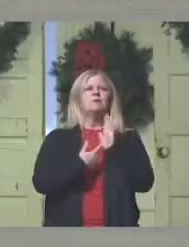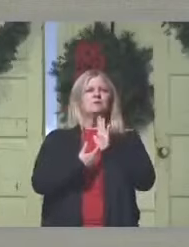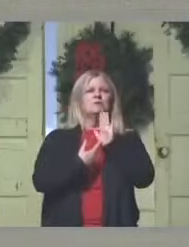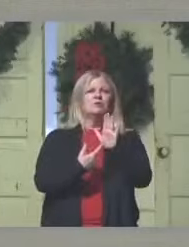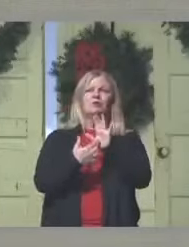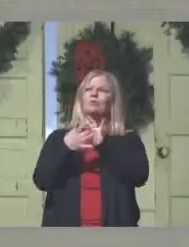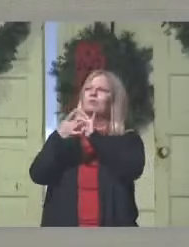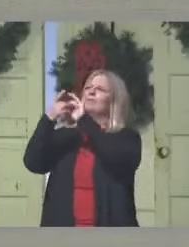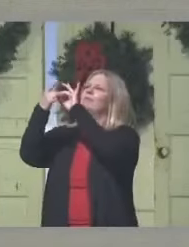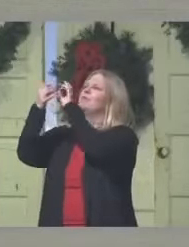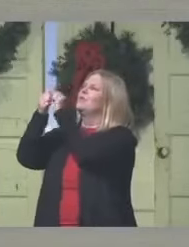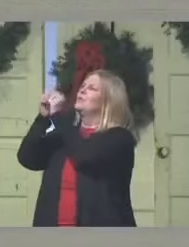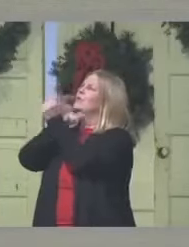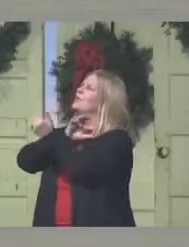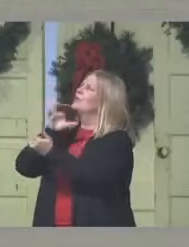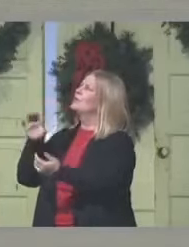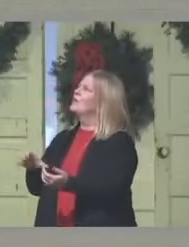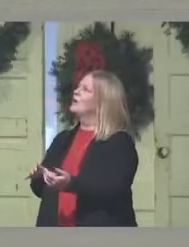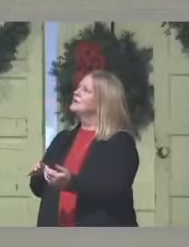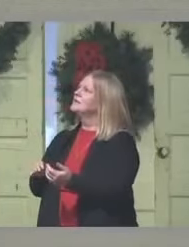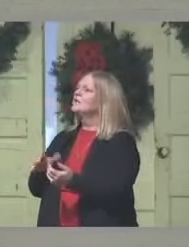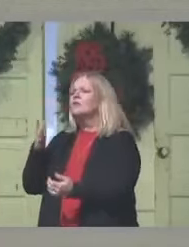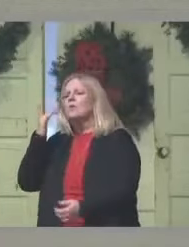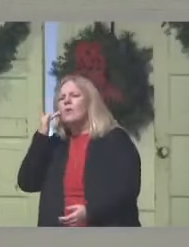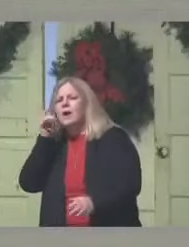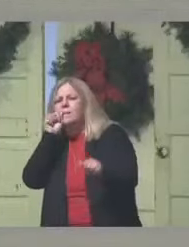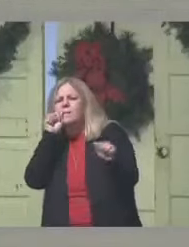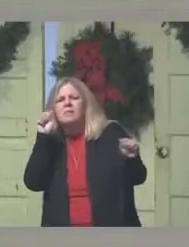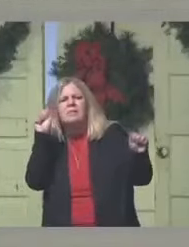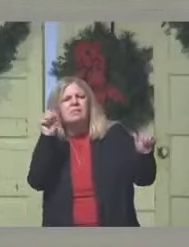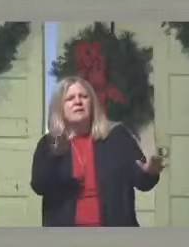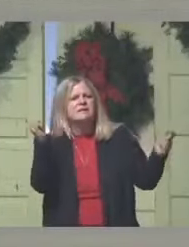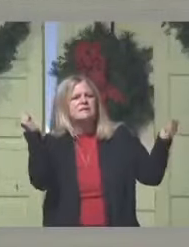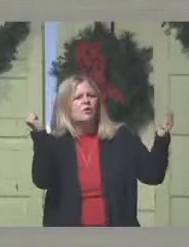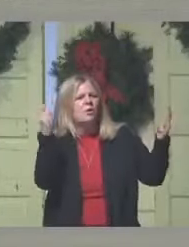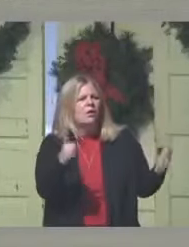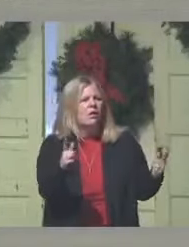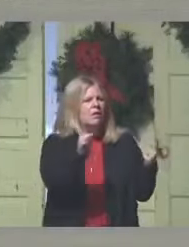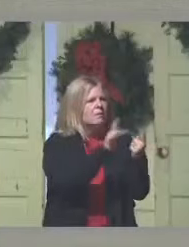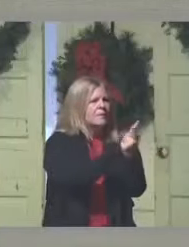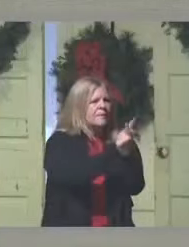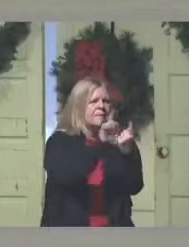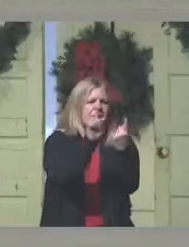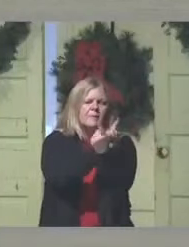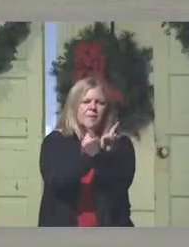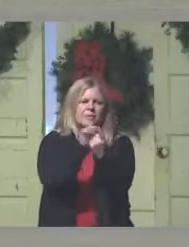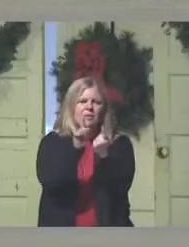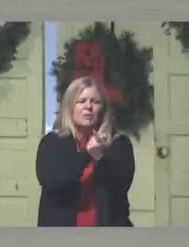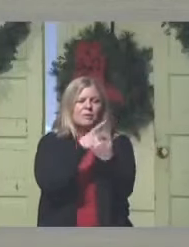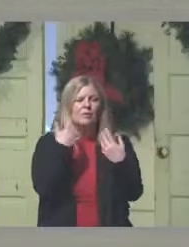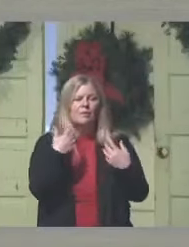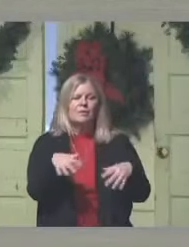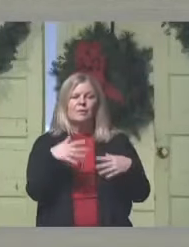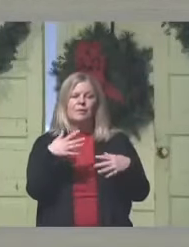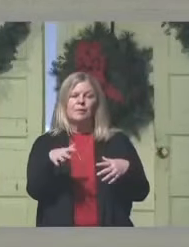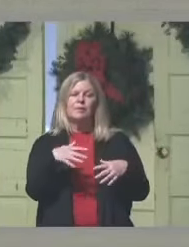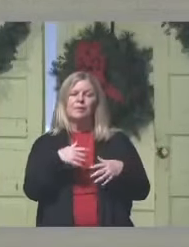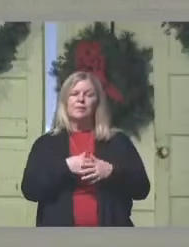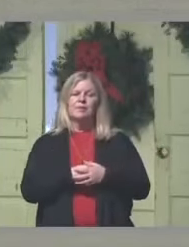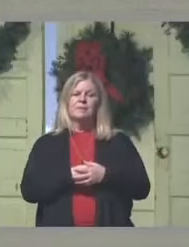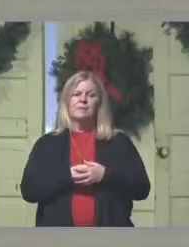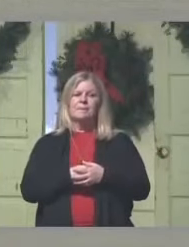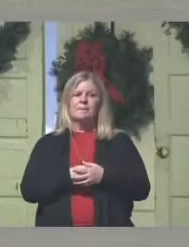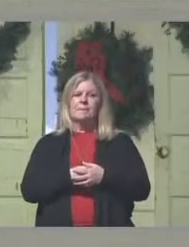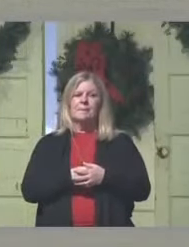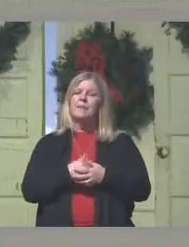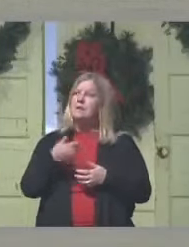Christ to the blessing and well-being of all whom you know? Neither can I, and